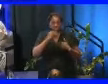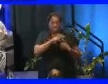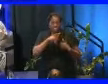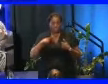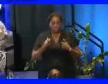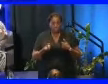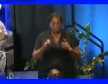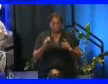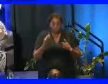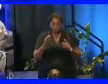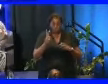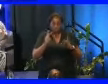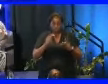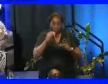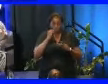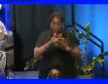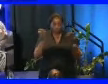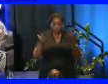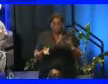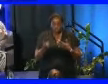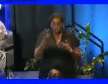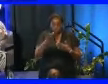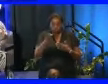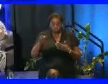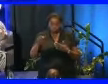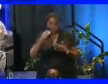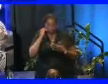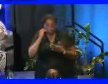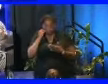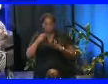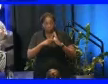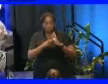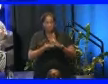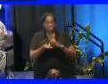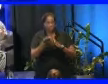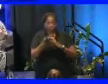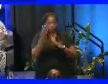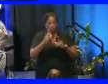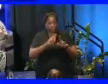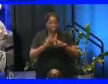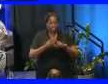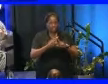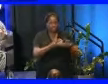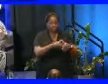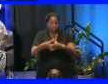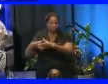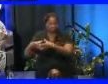12 houseless individuals. 2 of us are currently housed, and we all represent 4 different encampments throughout the island of